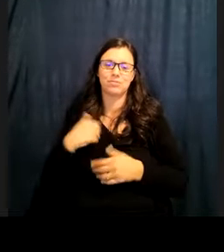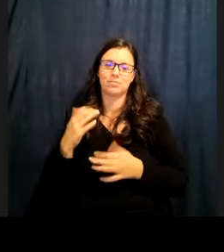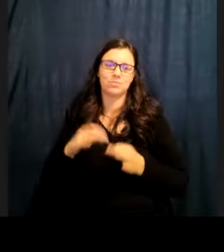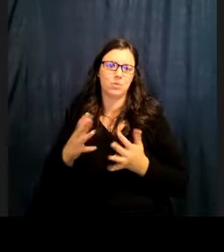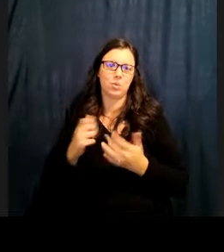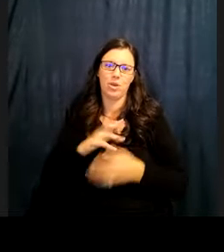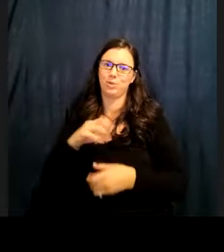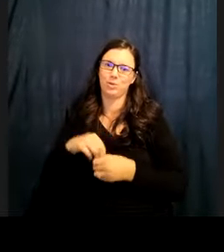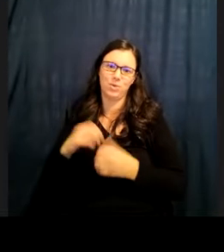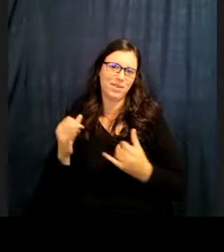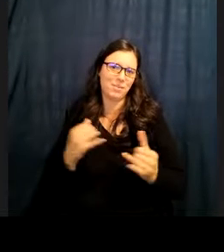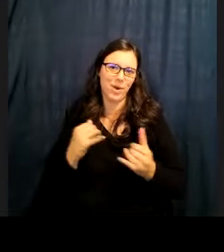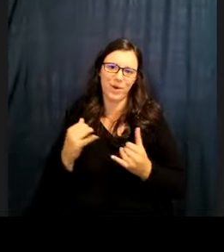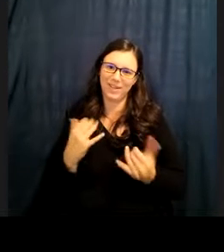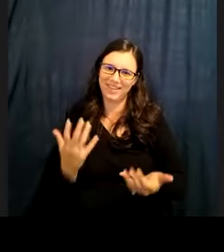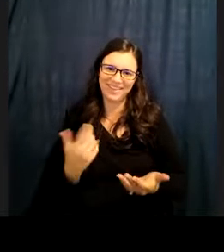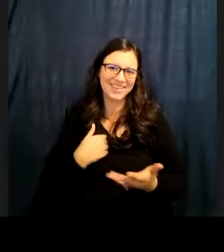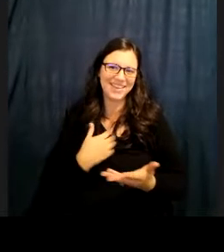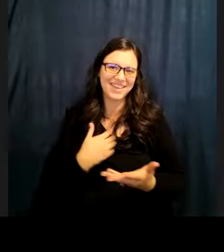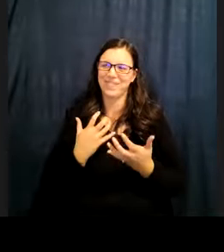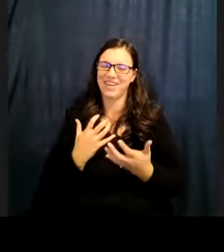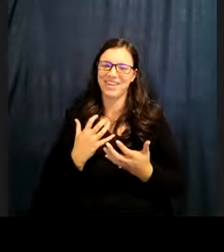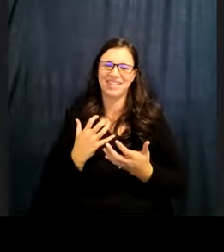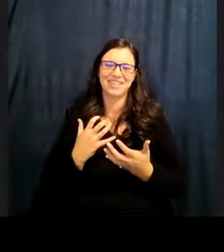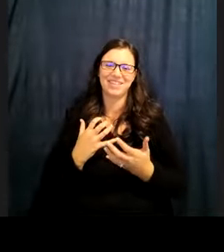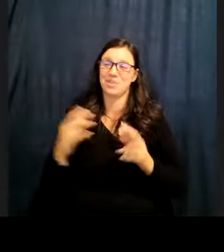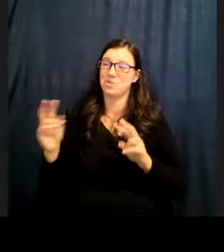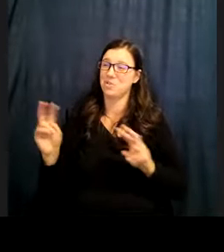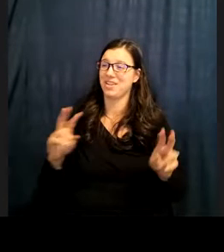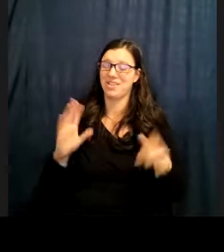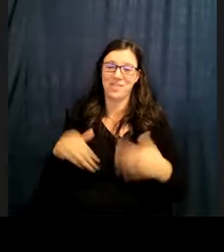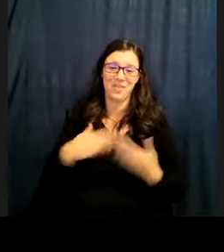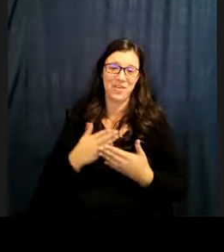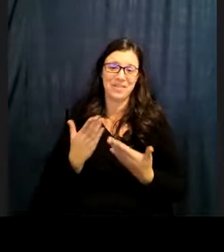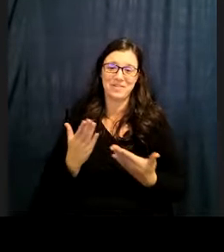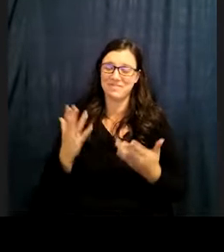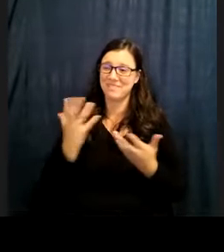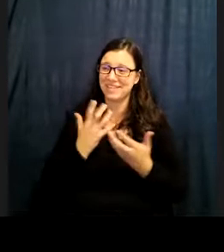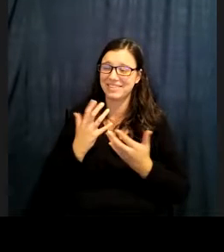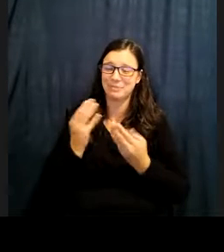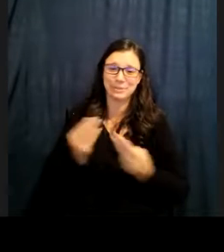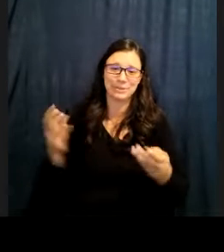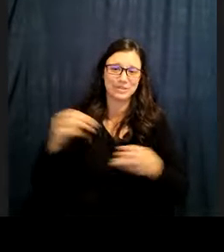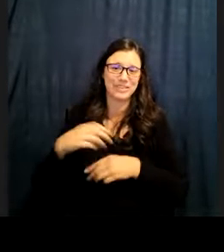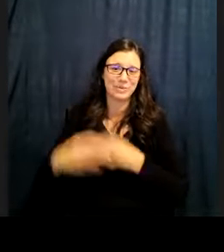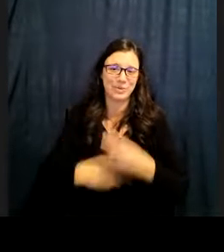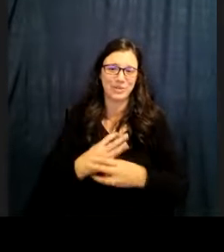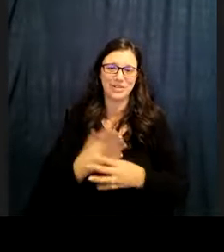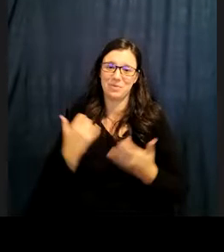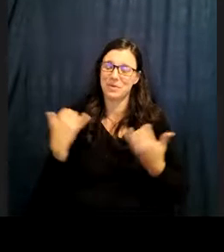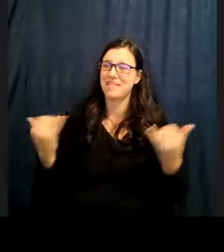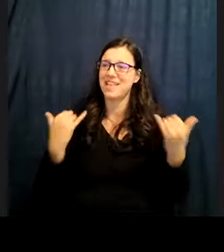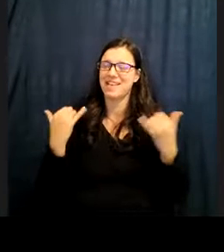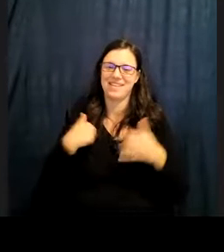the party. I just wanted to, like, oh, look at all these amazing materials out here in this world. I want to play and I